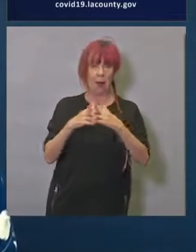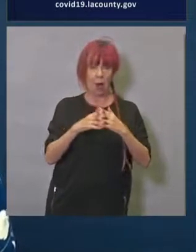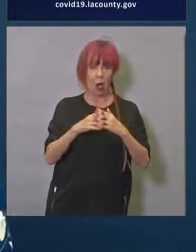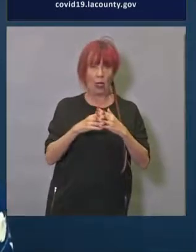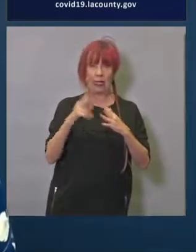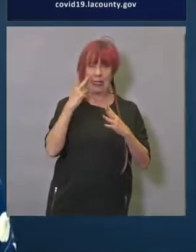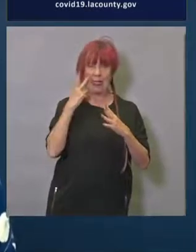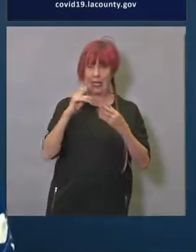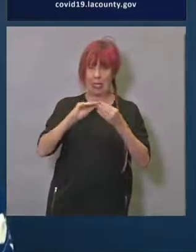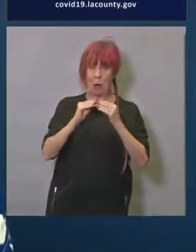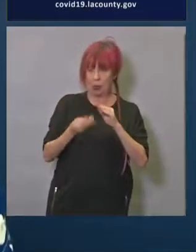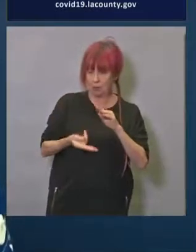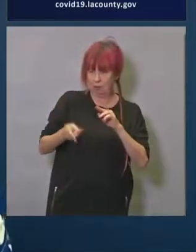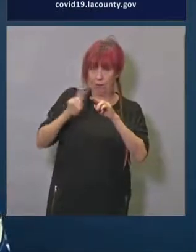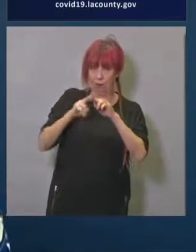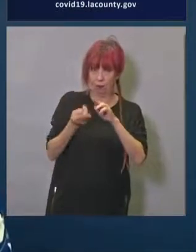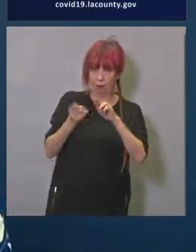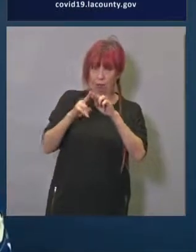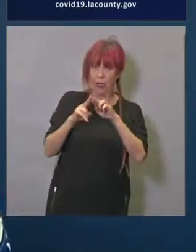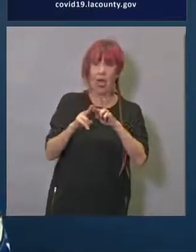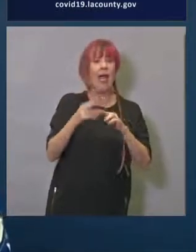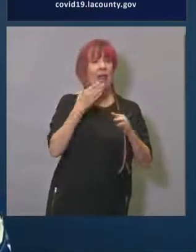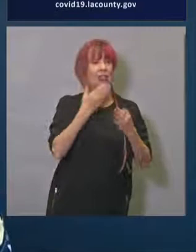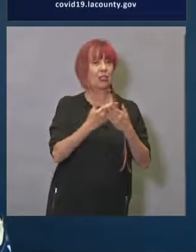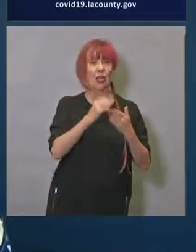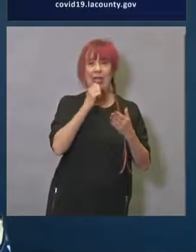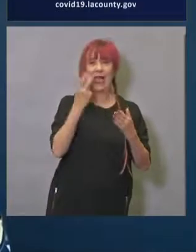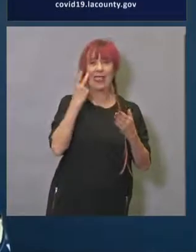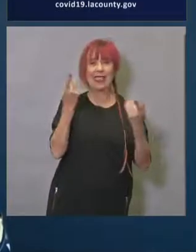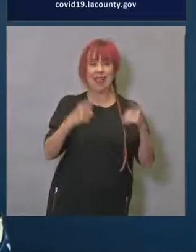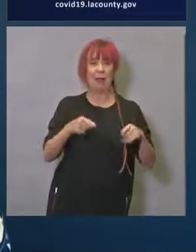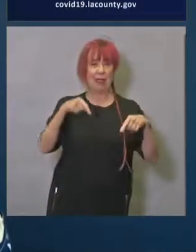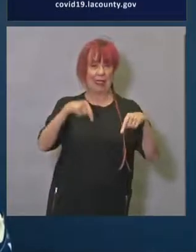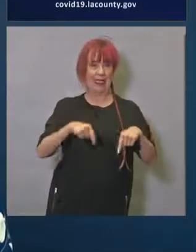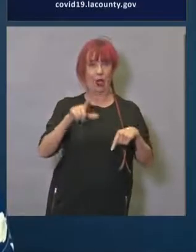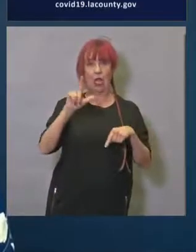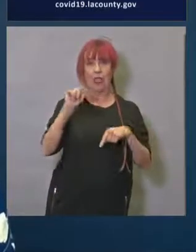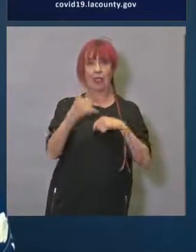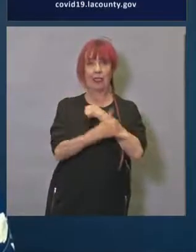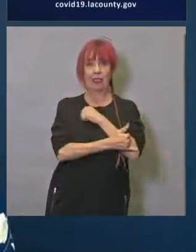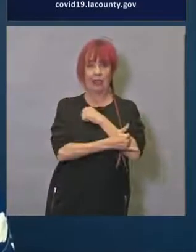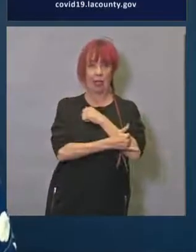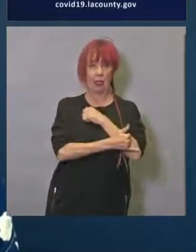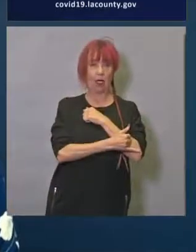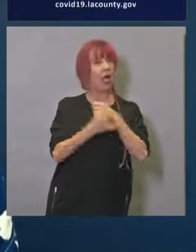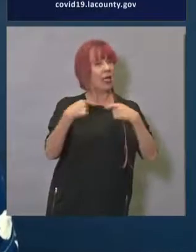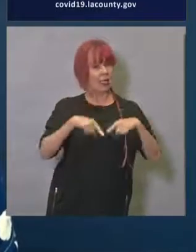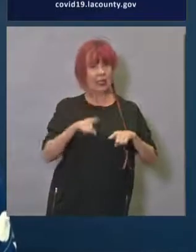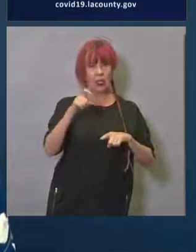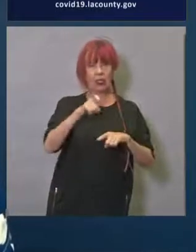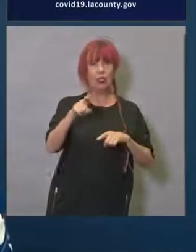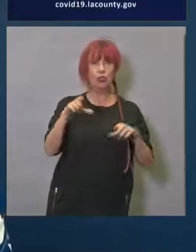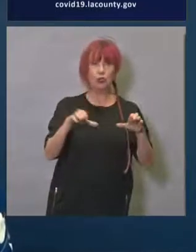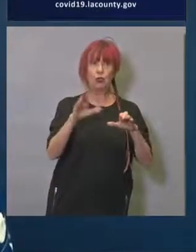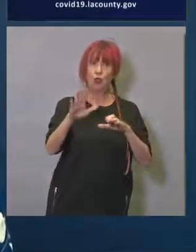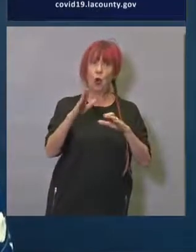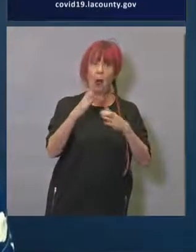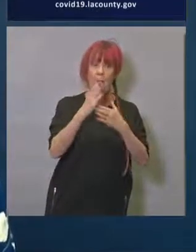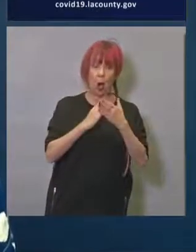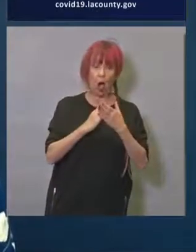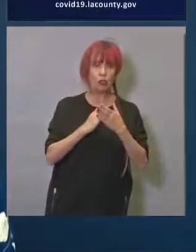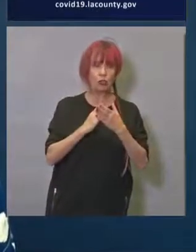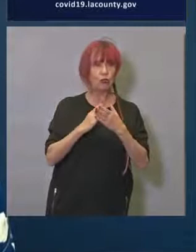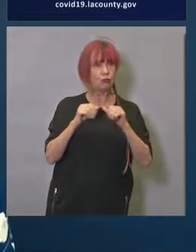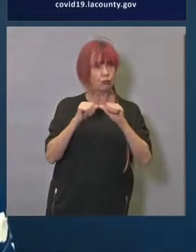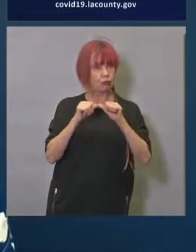cases, it's a good thing that we're not seeing any evidence of that here in Los Angeles County. We still need you to do your part to keep it that way, though. So